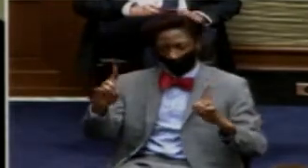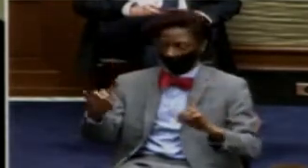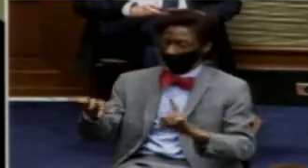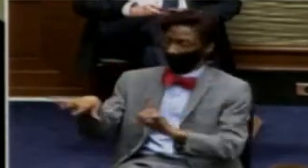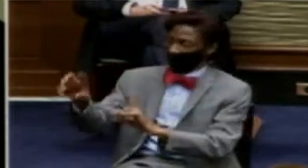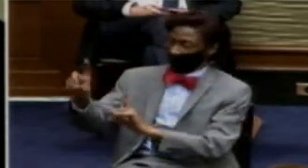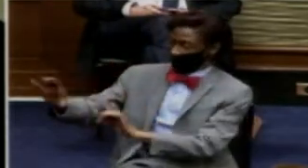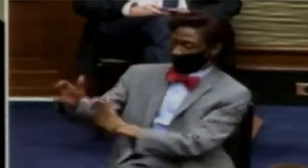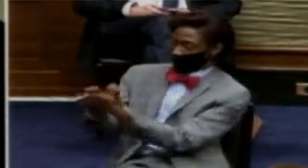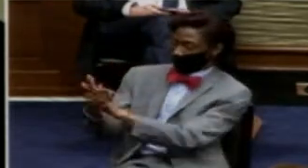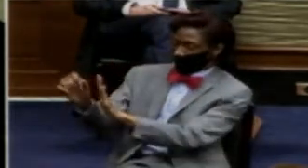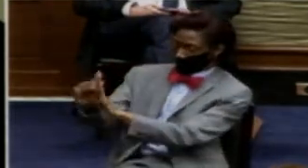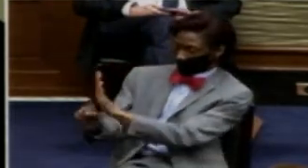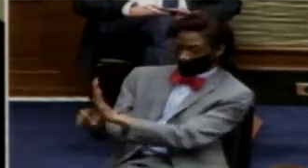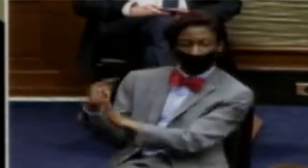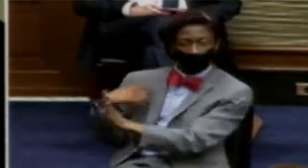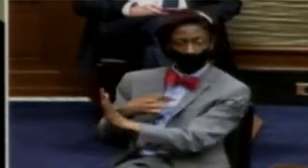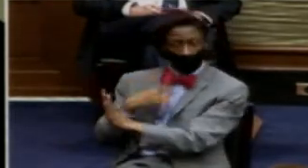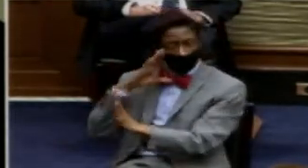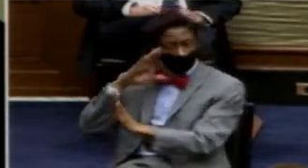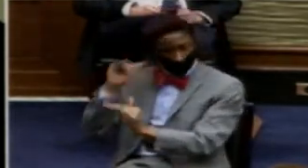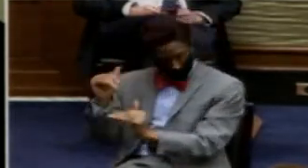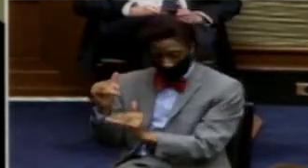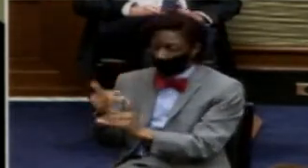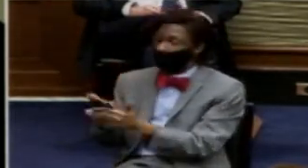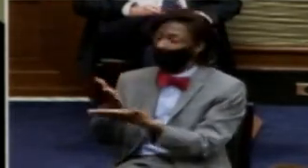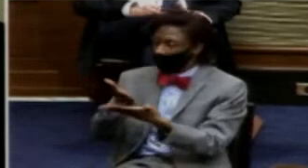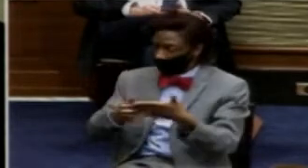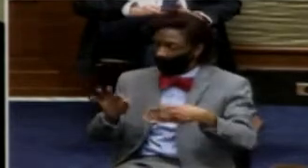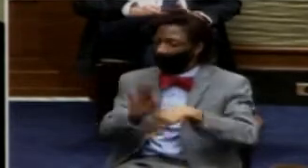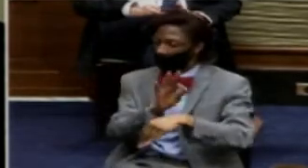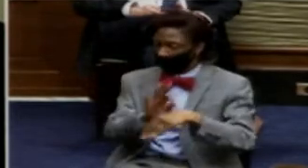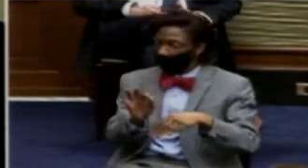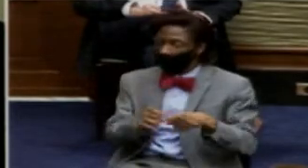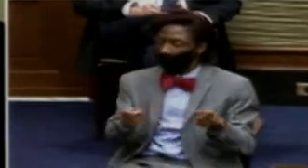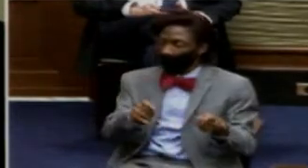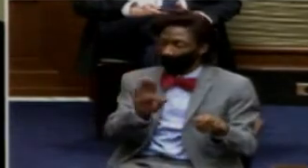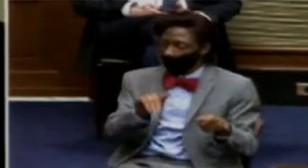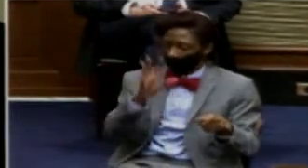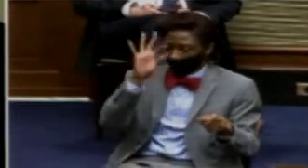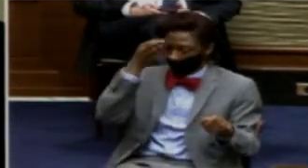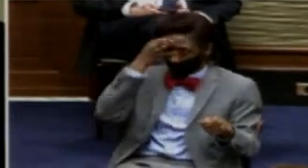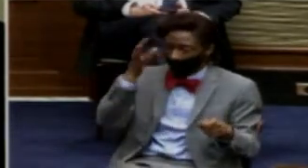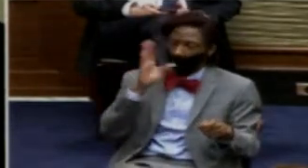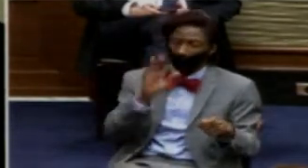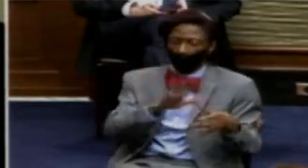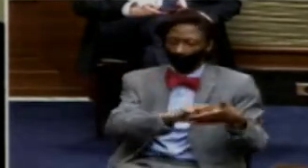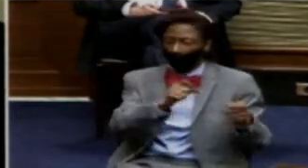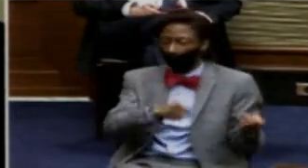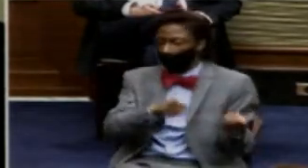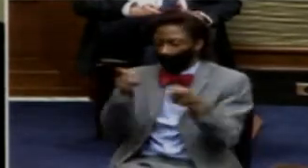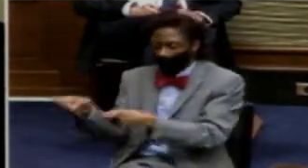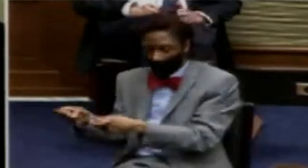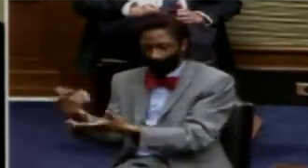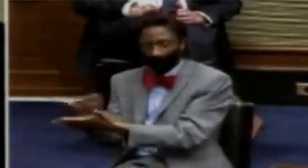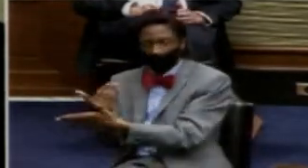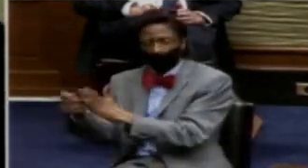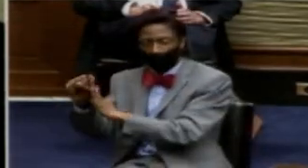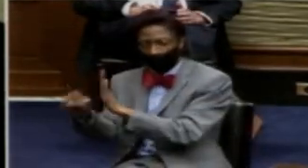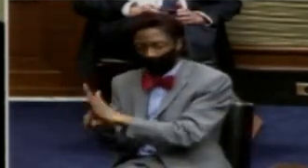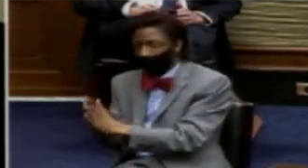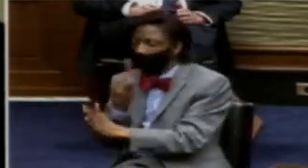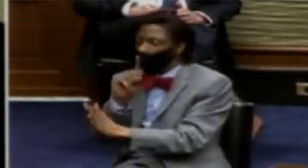we expect that certain functions currently managed by the federal government will fall to the new state. The true financial impact of statehood will